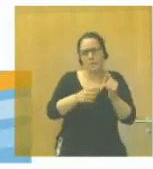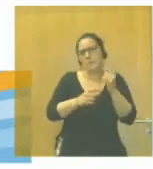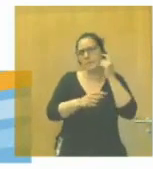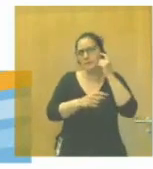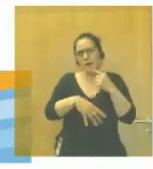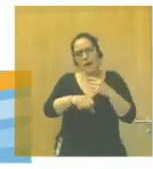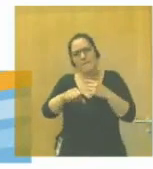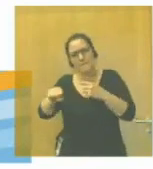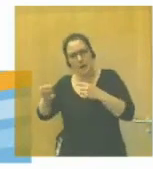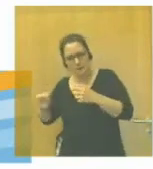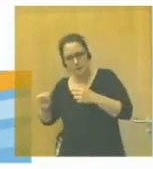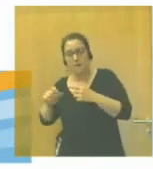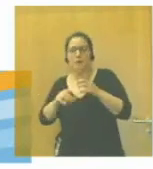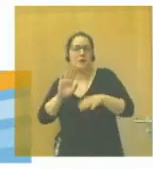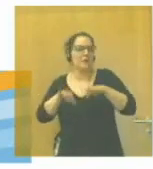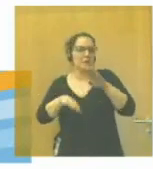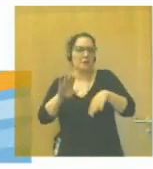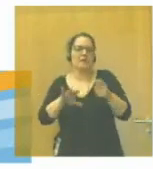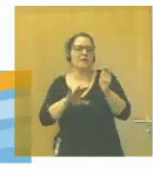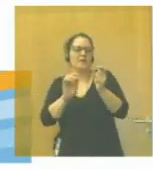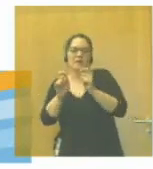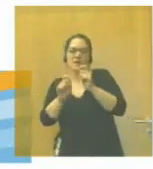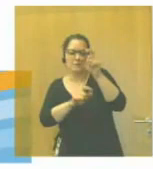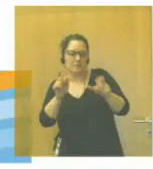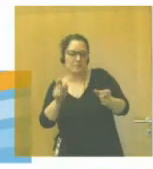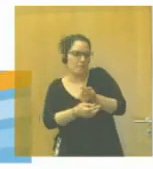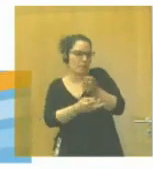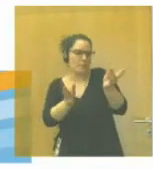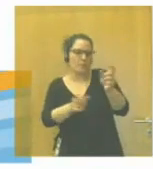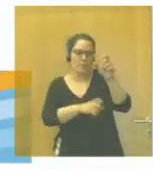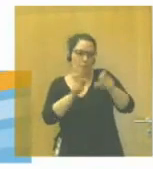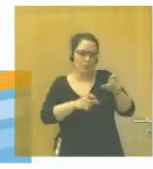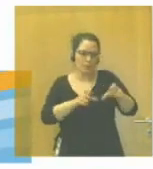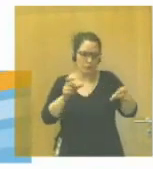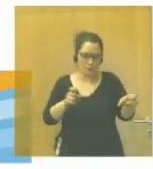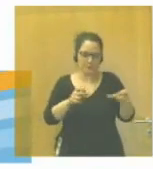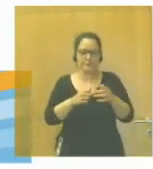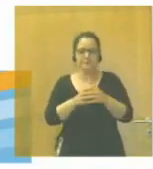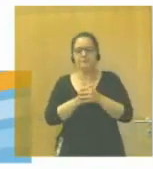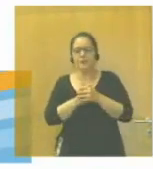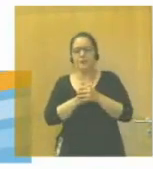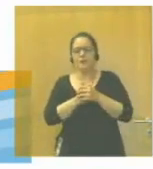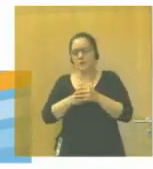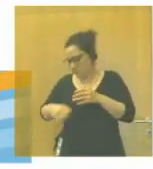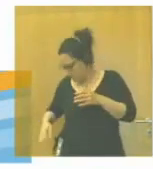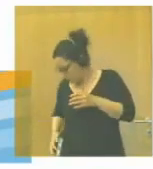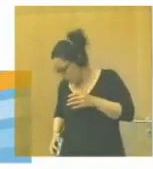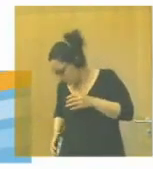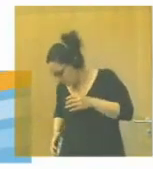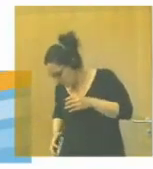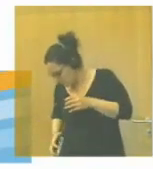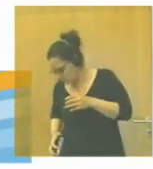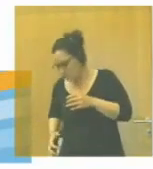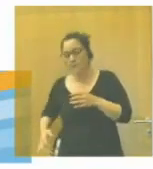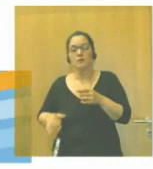the population you're addressing. You want to leverage existing research and effective programs. You